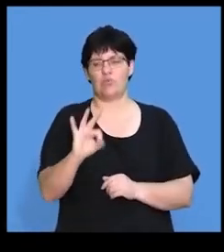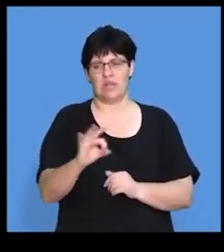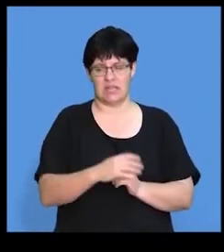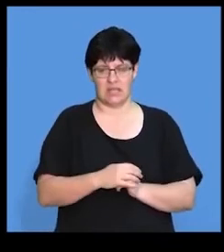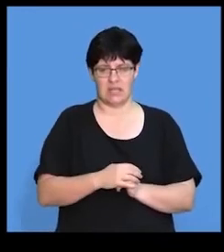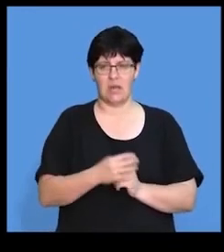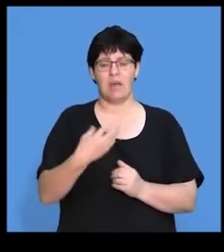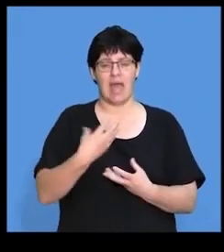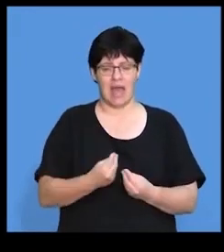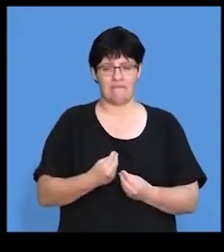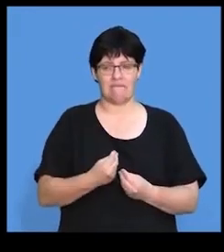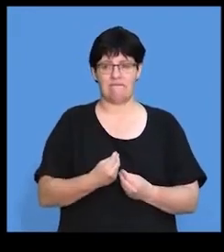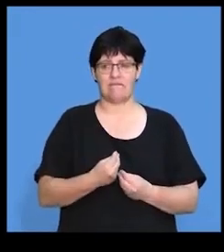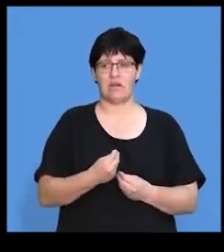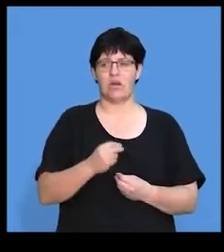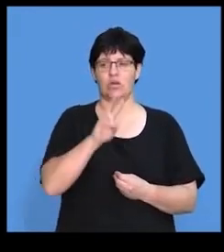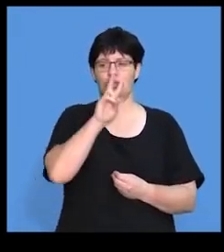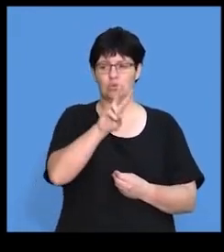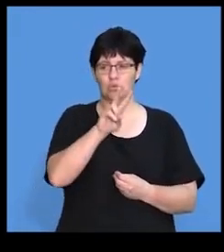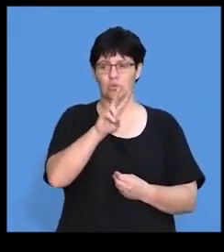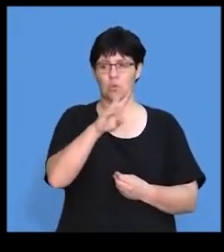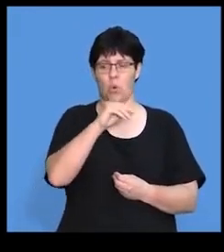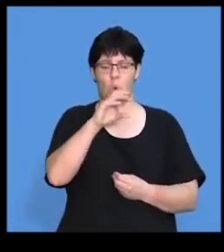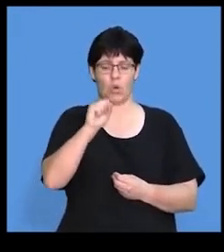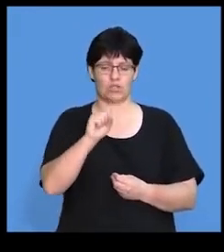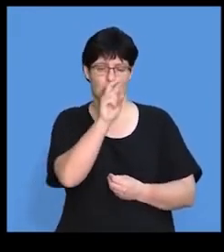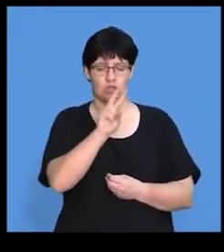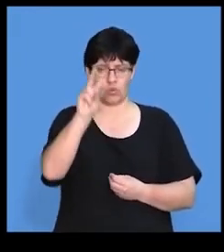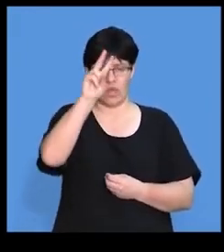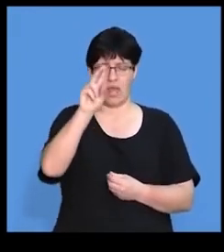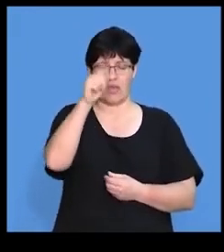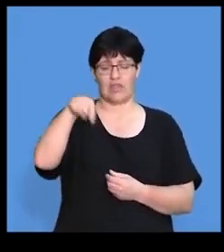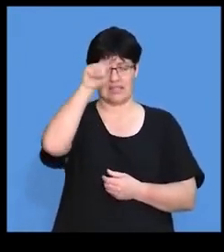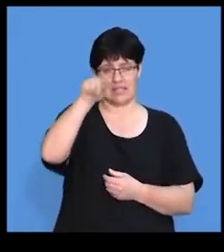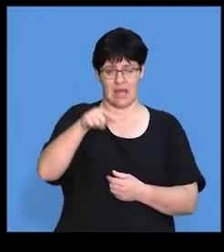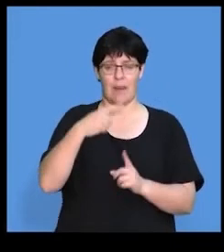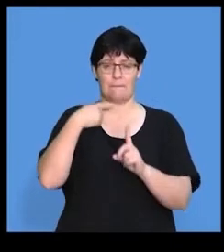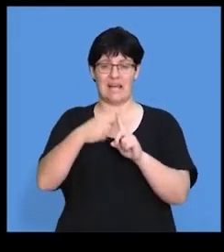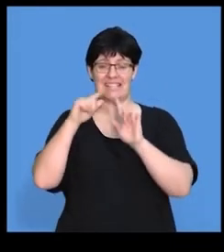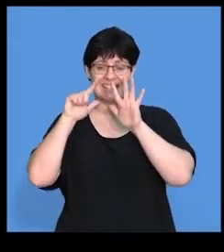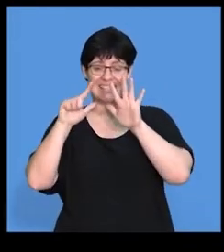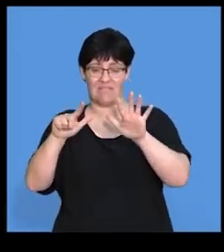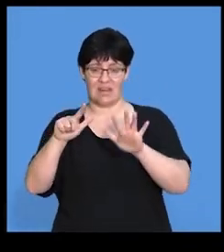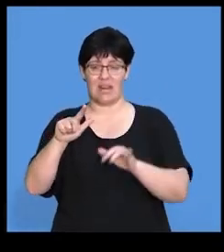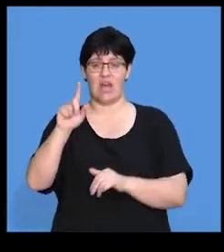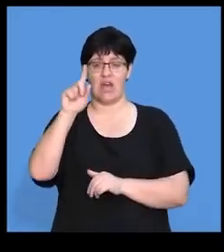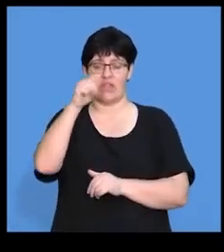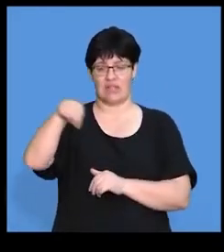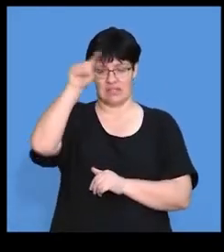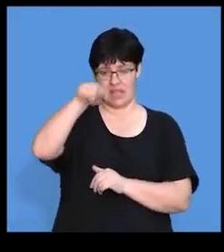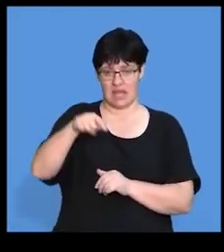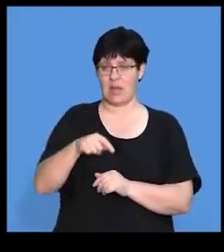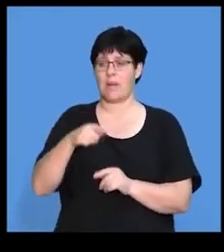we can see that I now have a quadratic equation. So 2 cos squared theta plus 7 cos